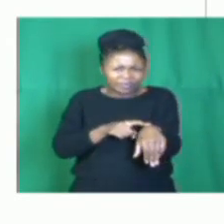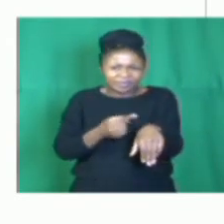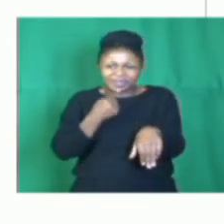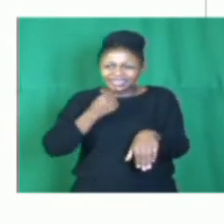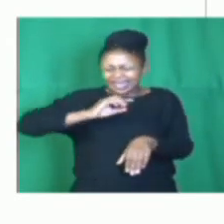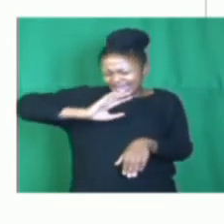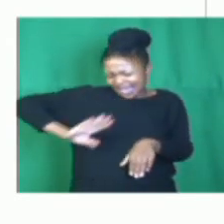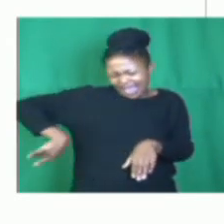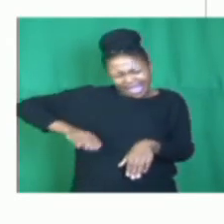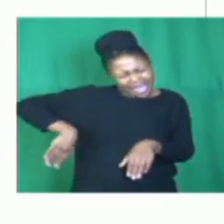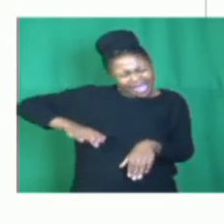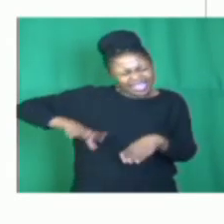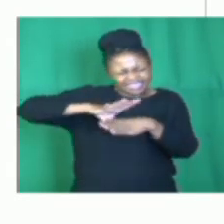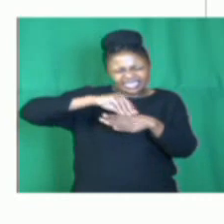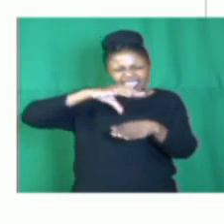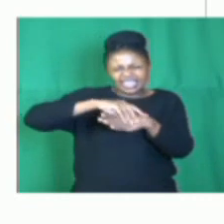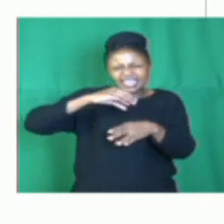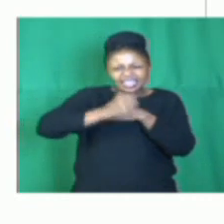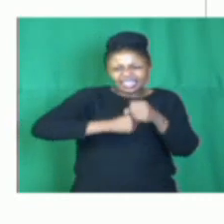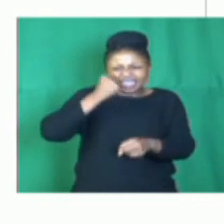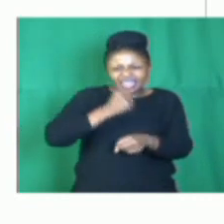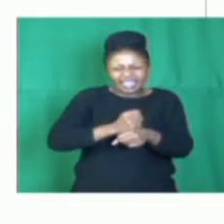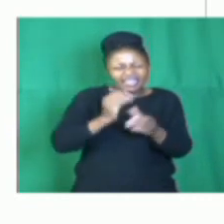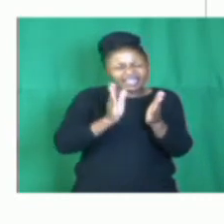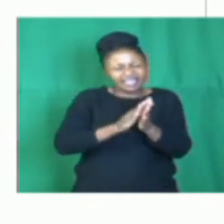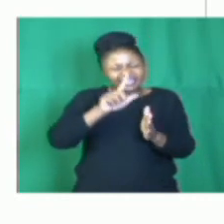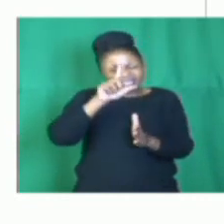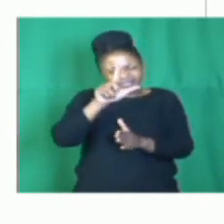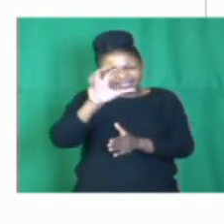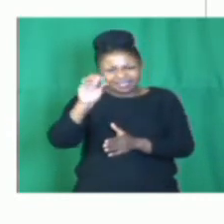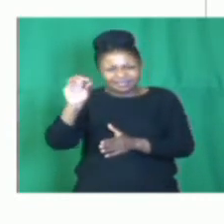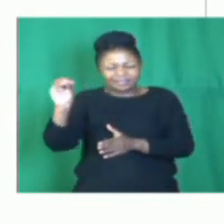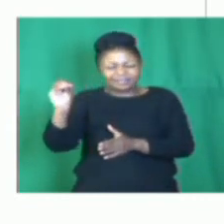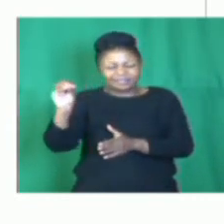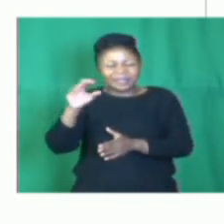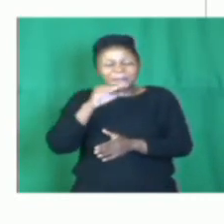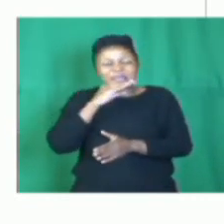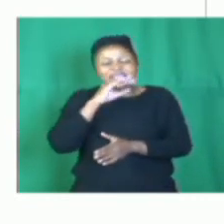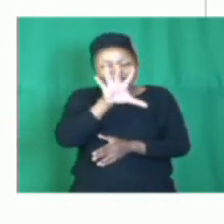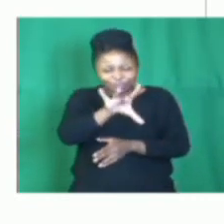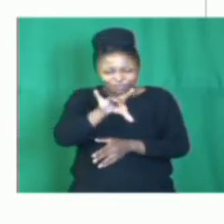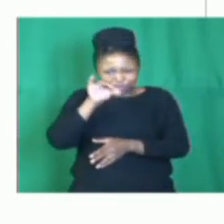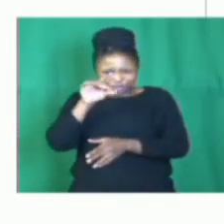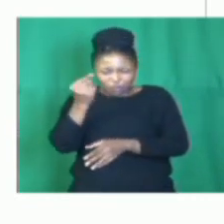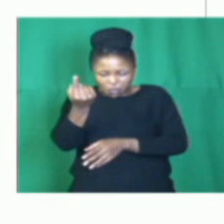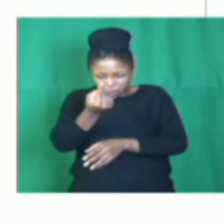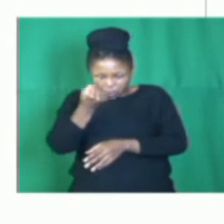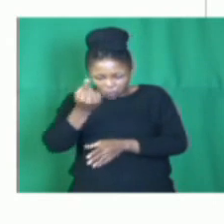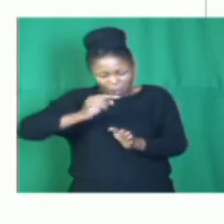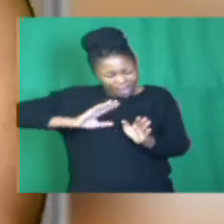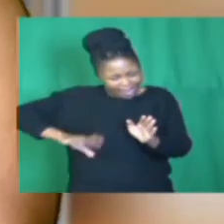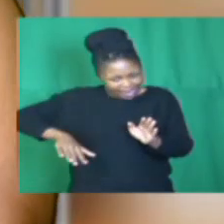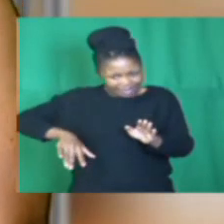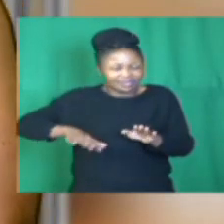late 1700. So you select and organize according to how the question has